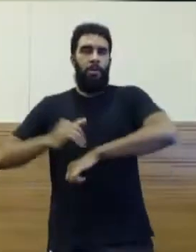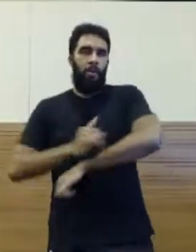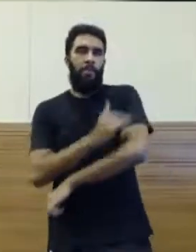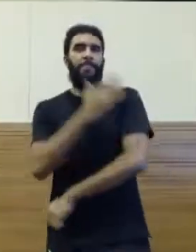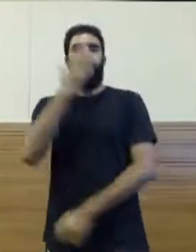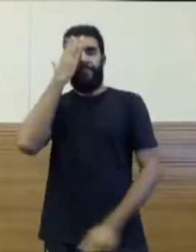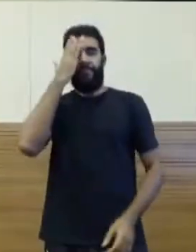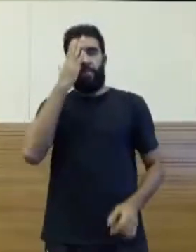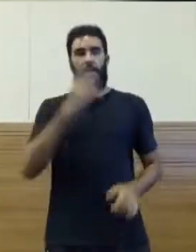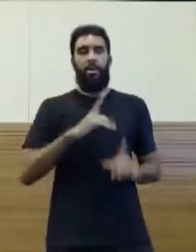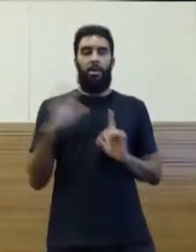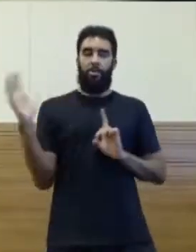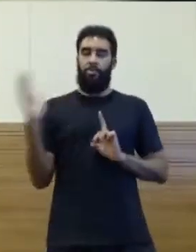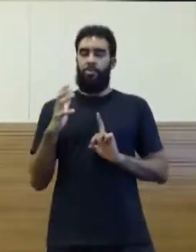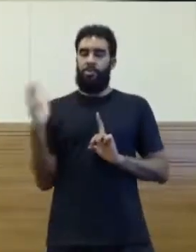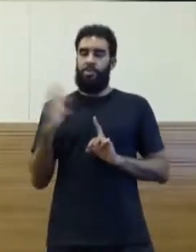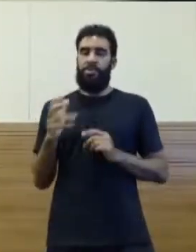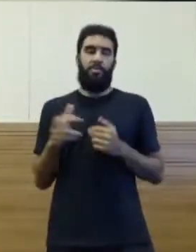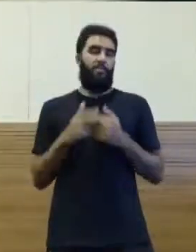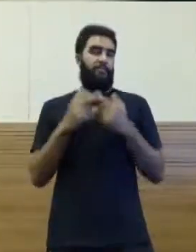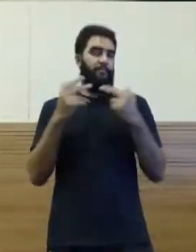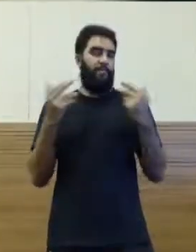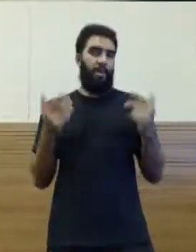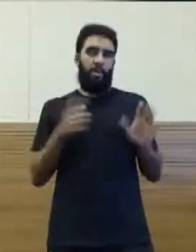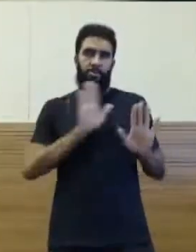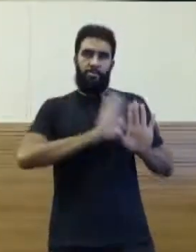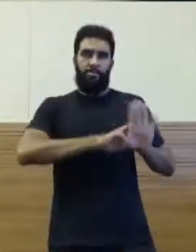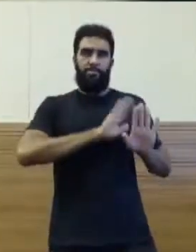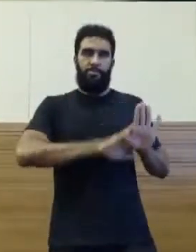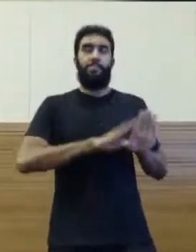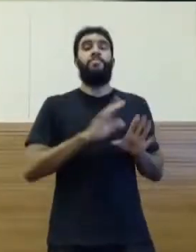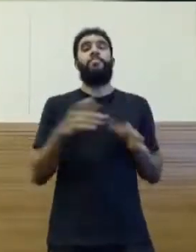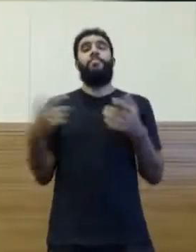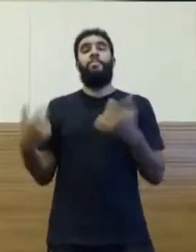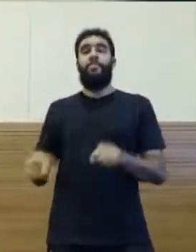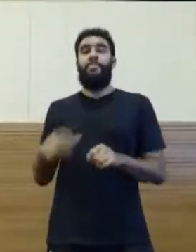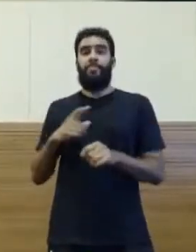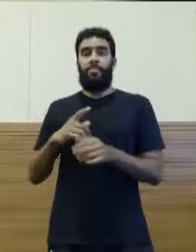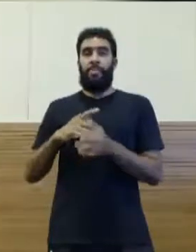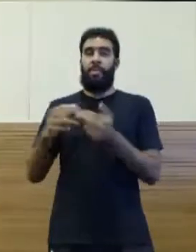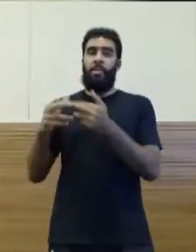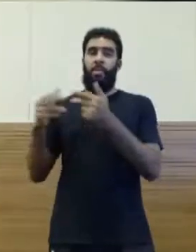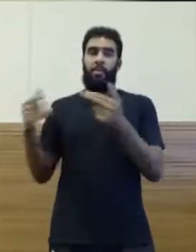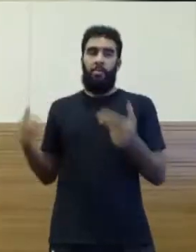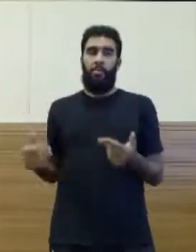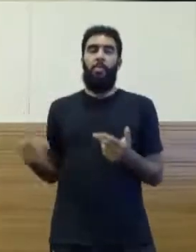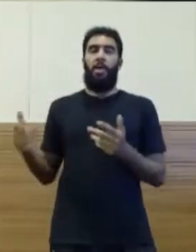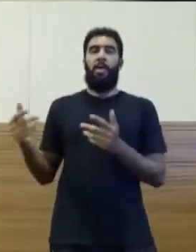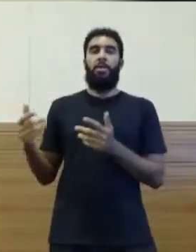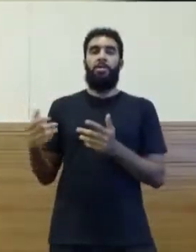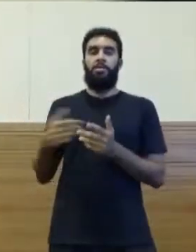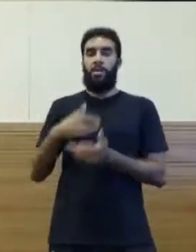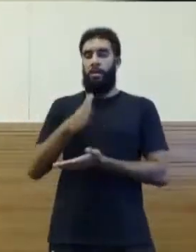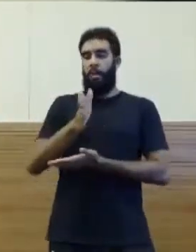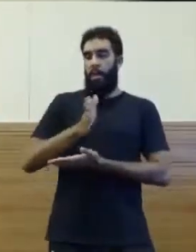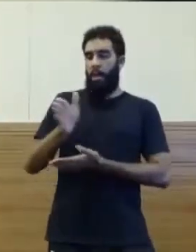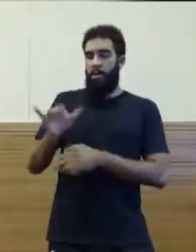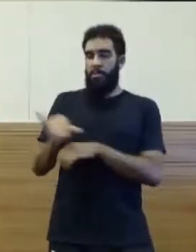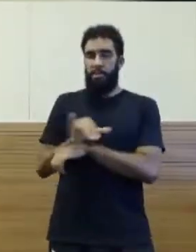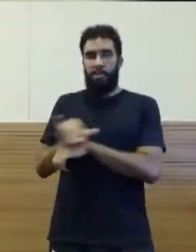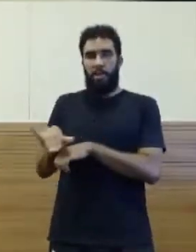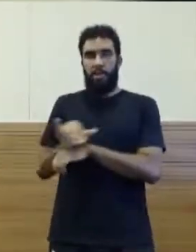debate. We know that there are various factors, and we know that you need a series